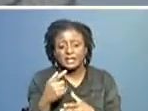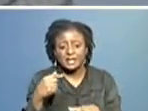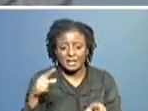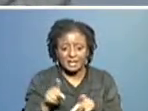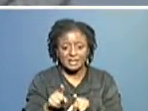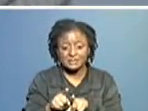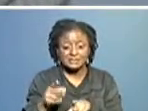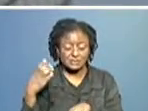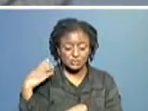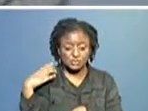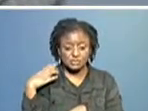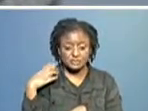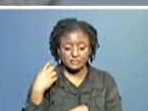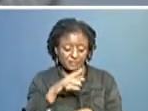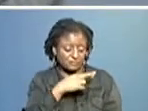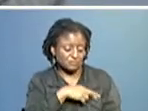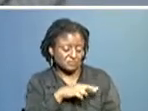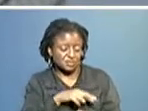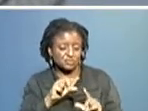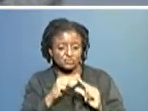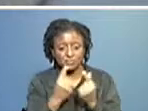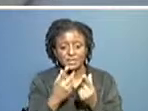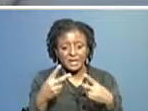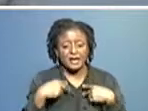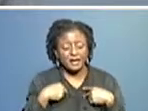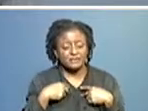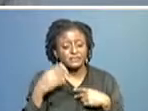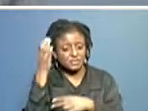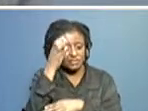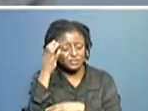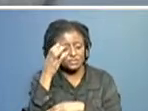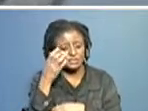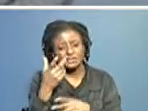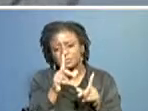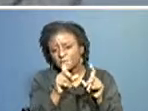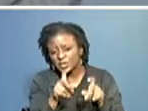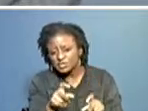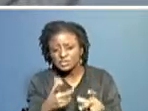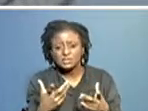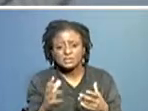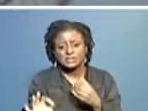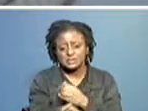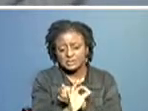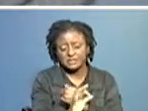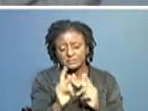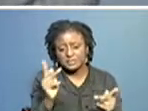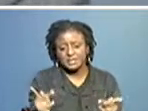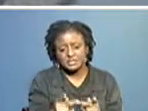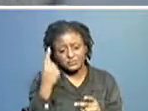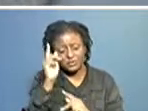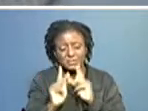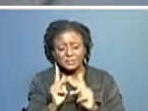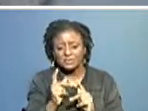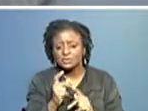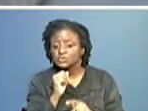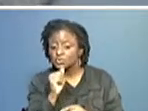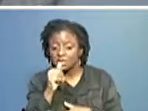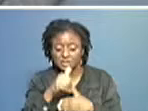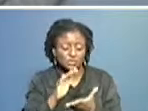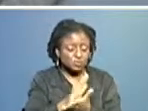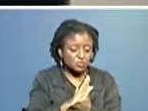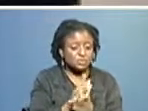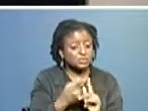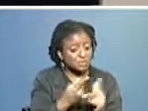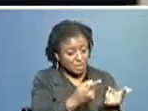Some of the things that are being asked of us is like safe places for people who are not in school to come out. And we had